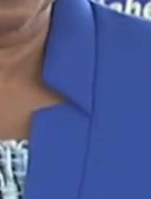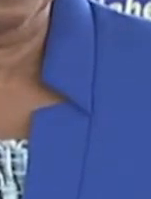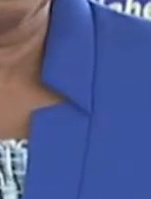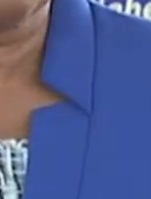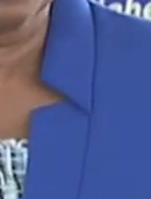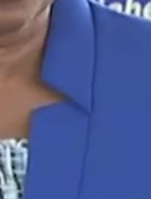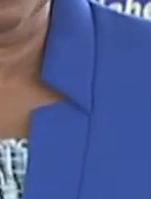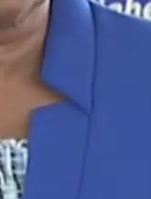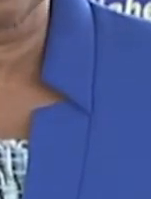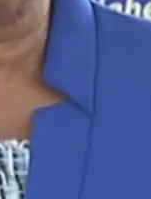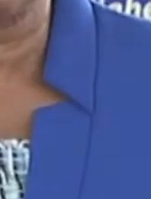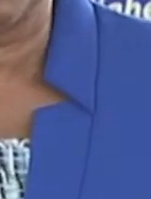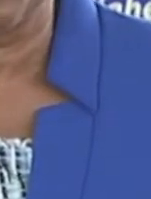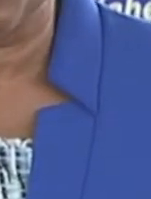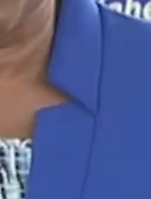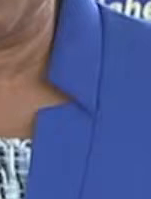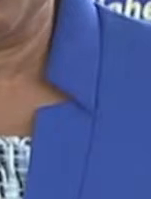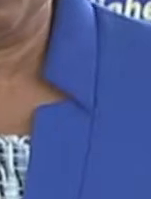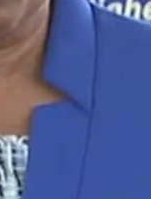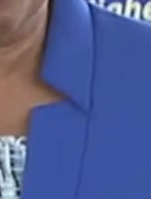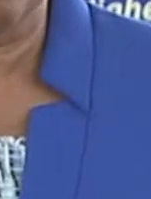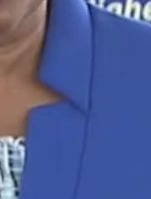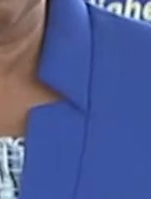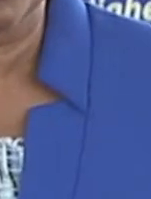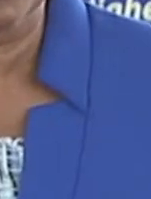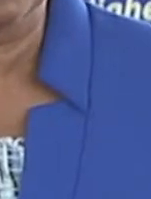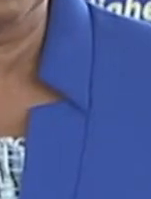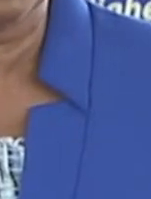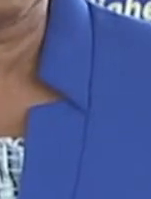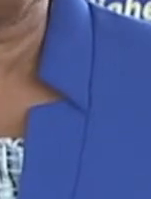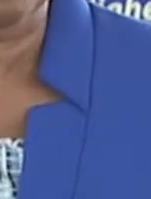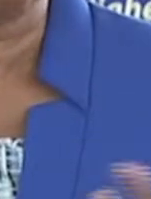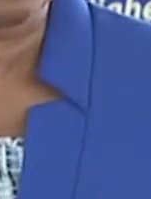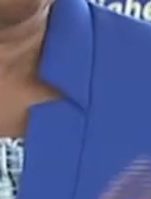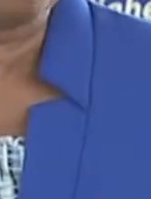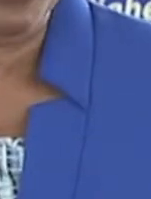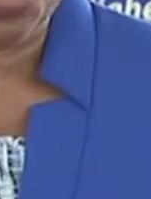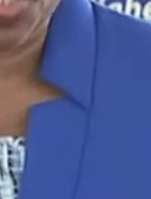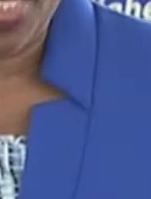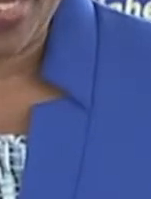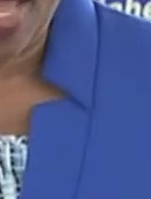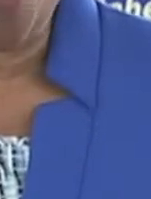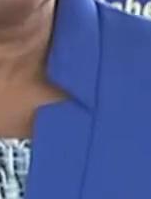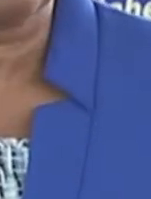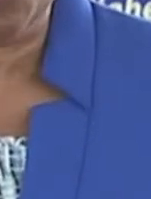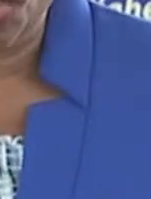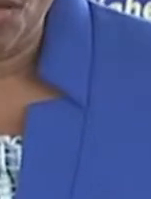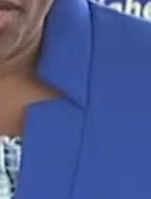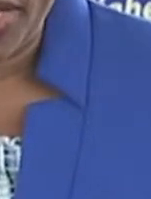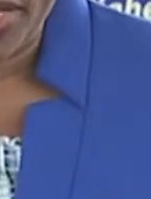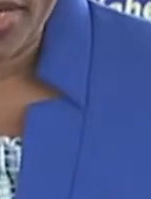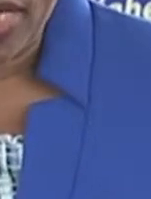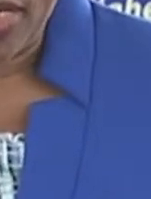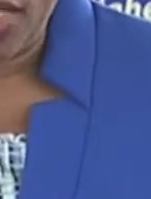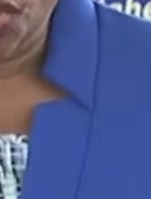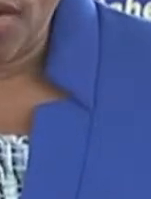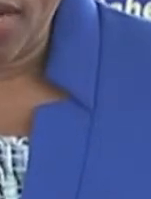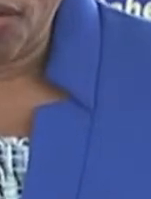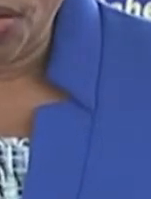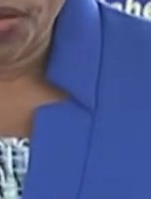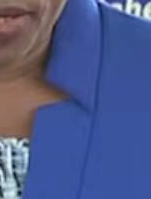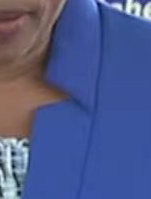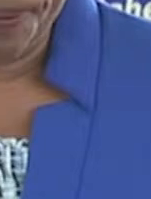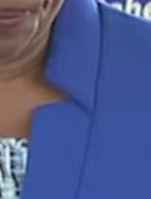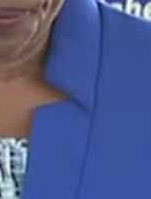exit and you realize how much we have actually, how much and how many opportunities that you